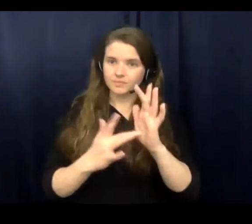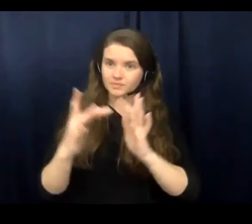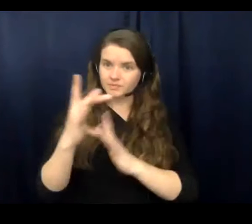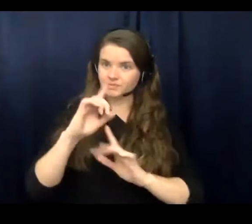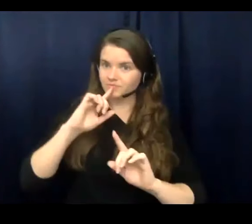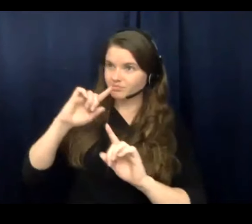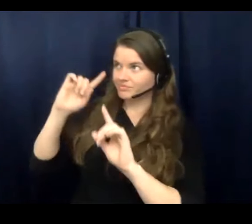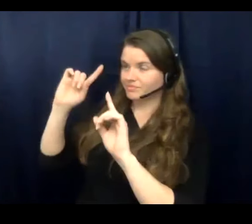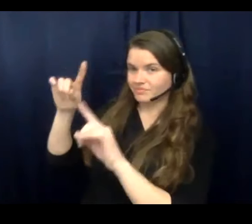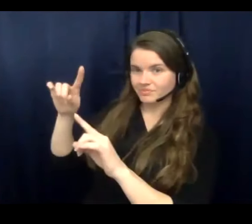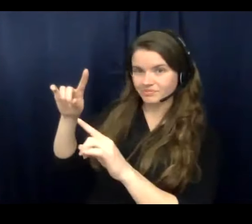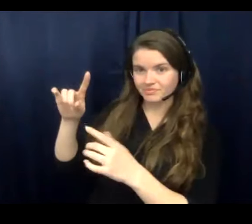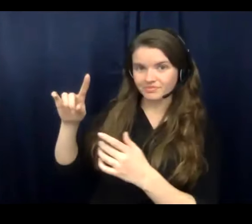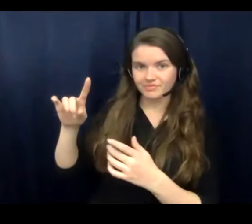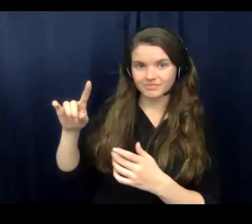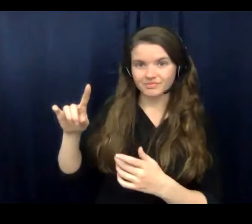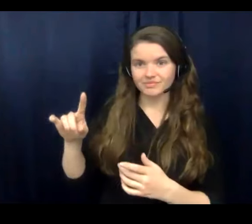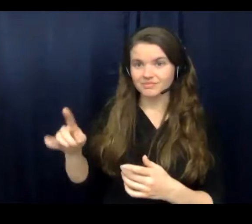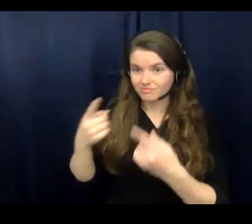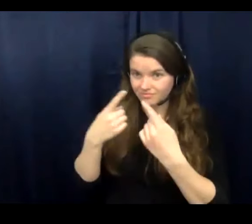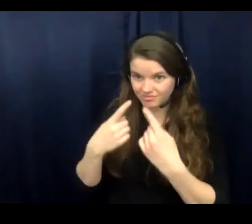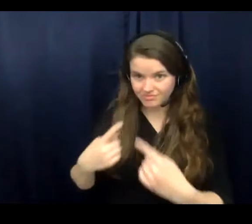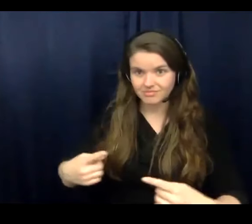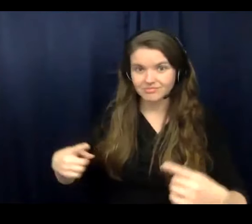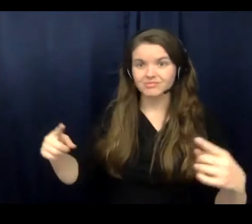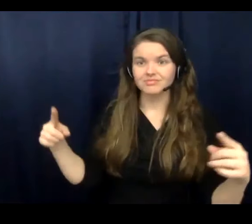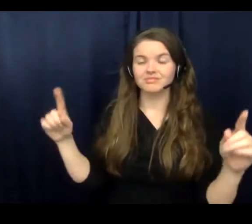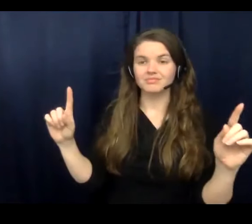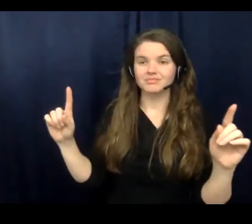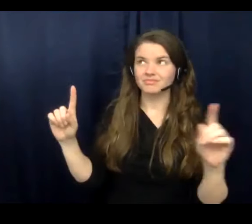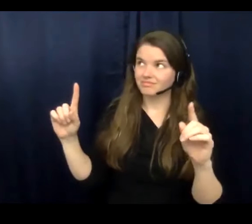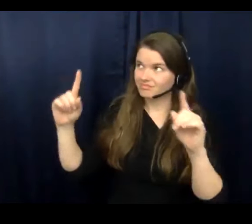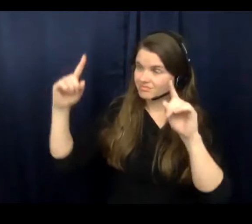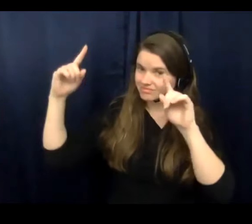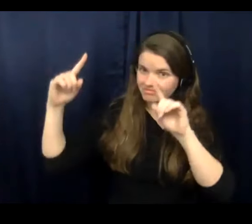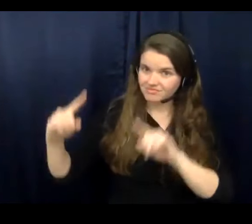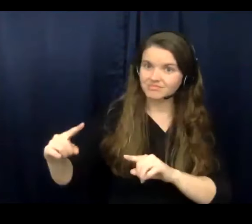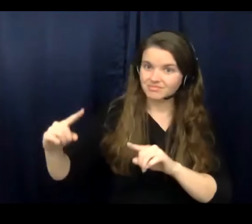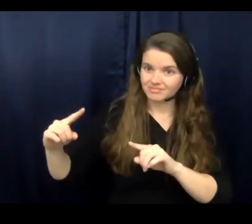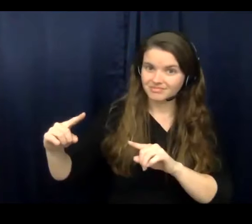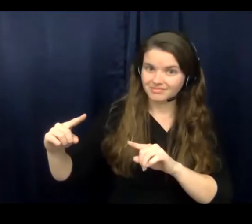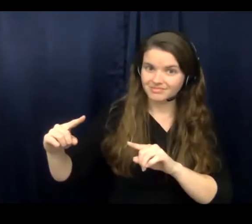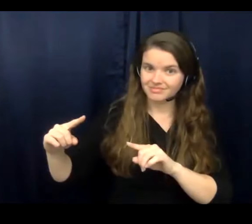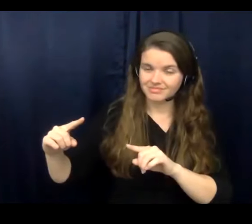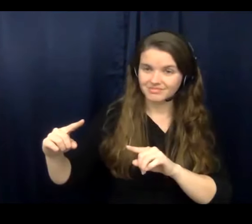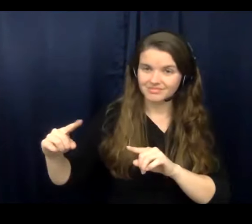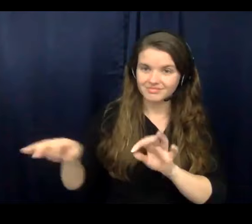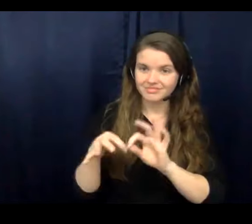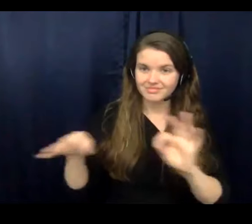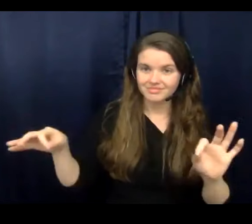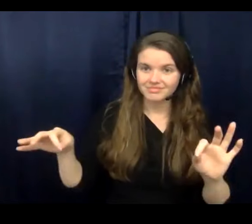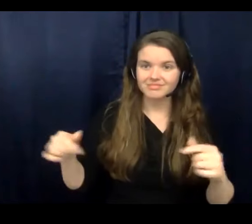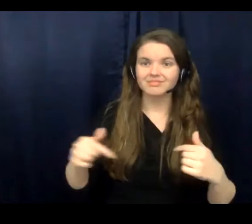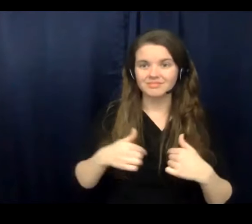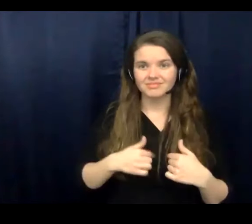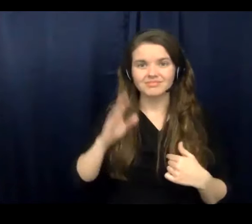And he decrees in harmony with the decree of the Father. And he says this. I will declare the